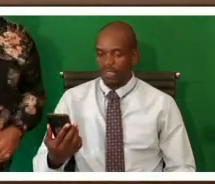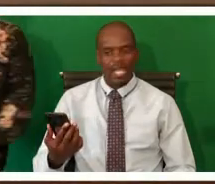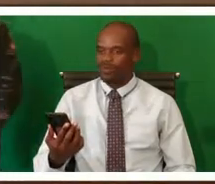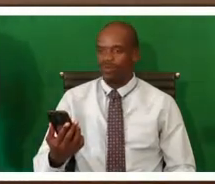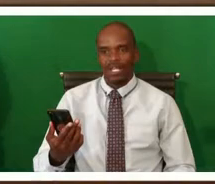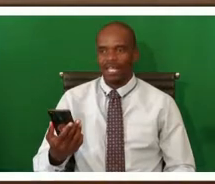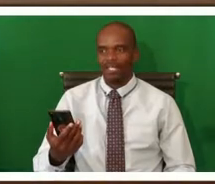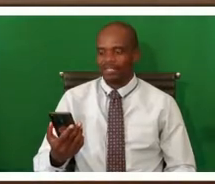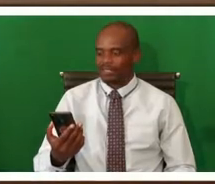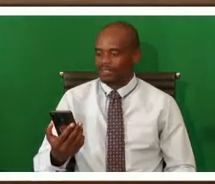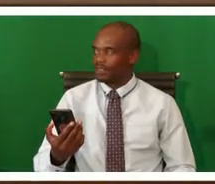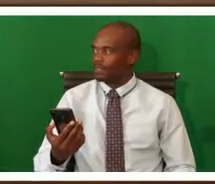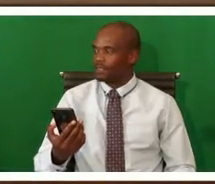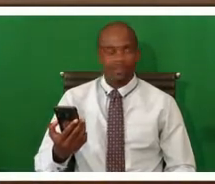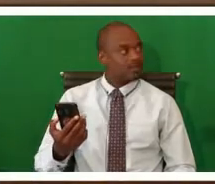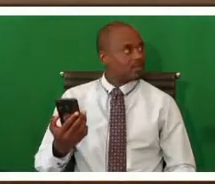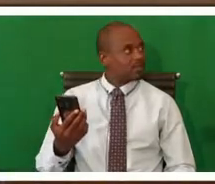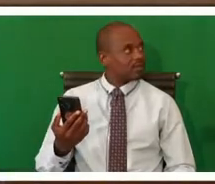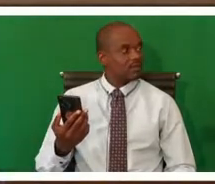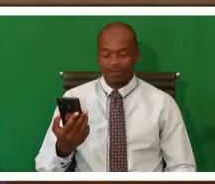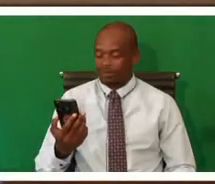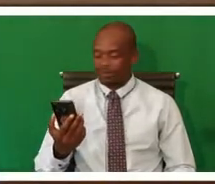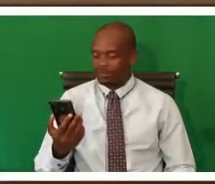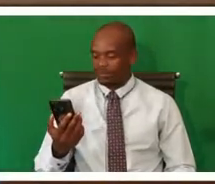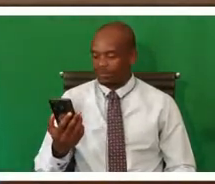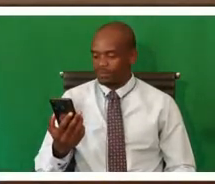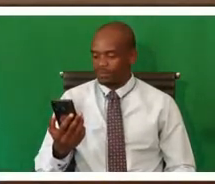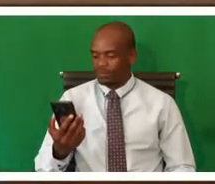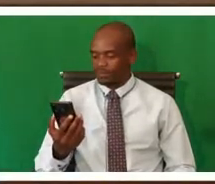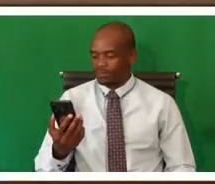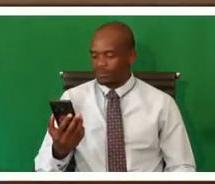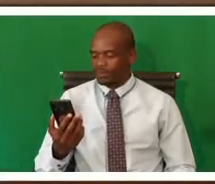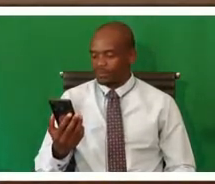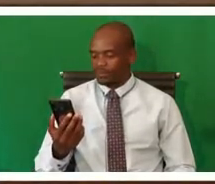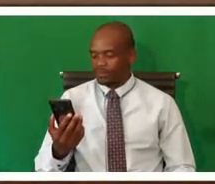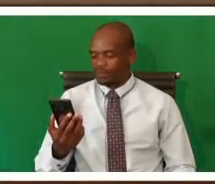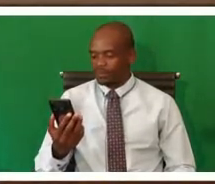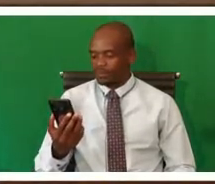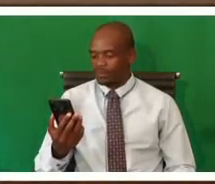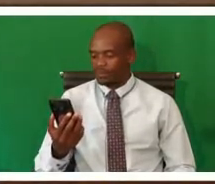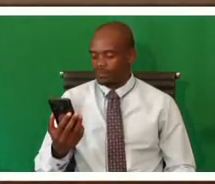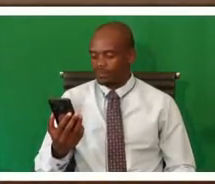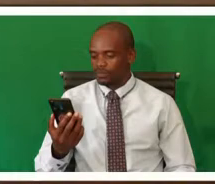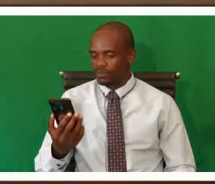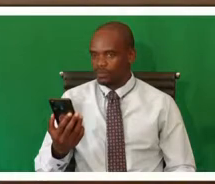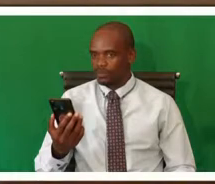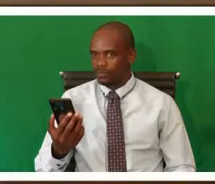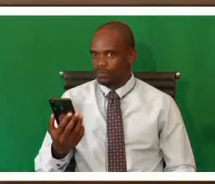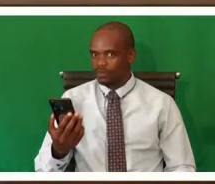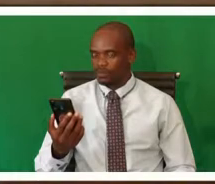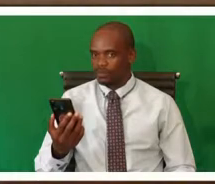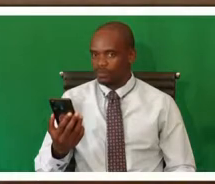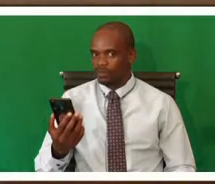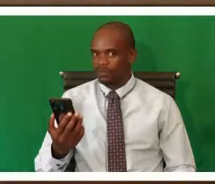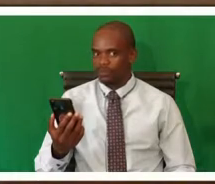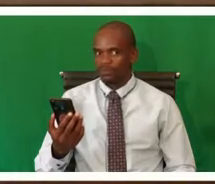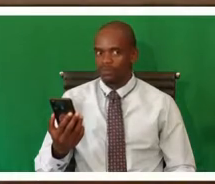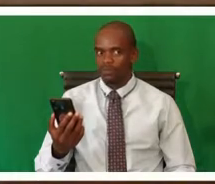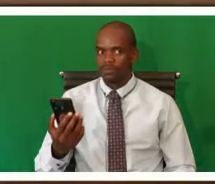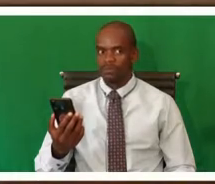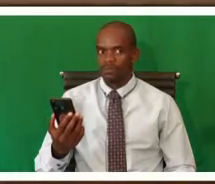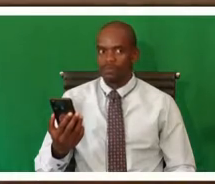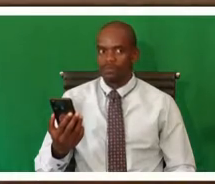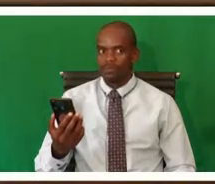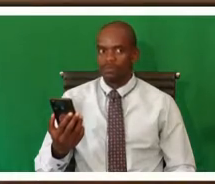63 million rands, will continue in this financial year. These are Memel Access Road, Arlington Access Road,